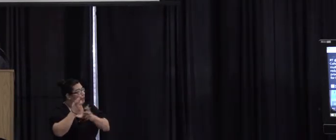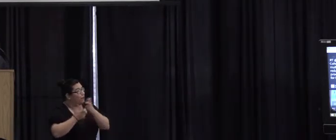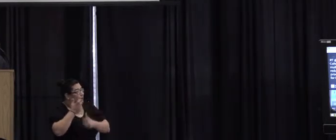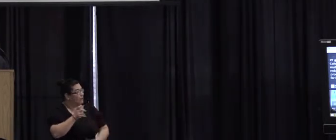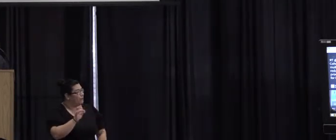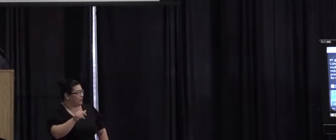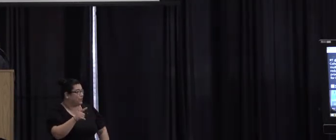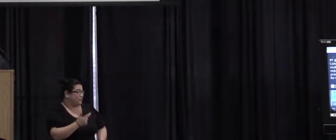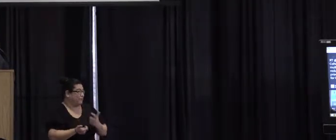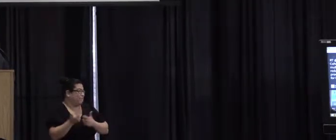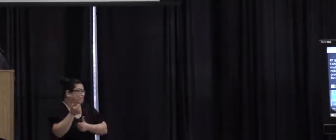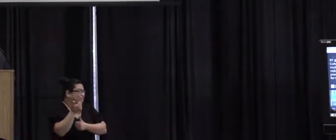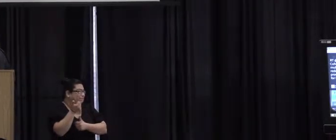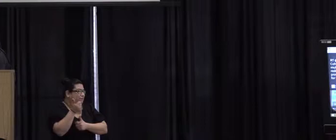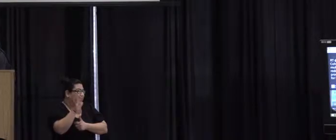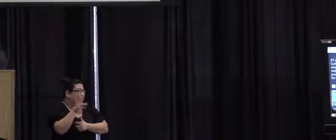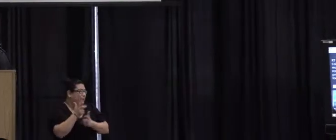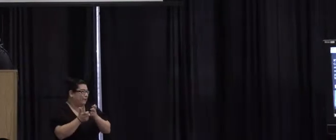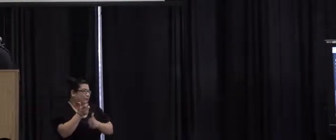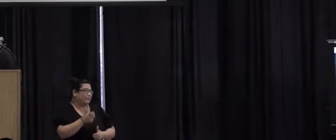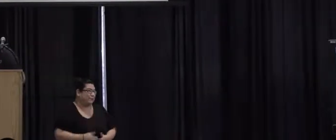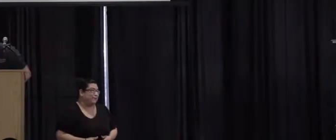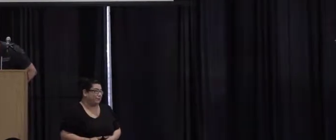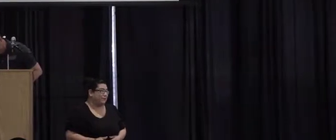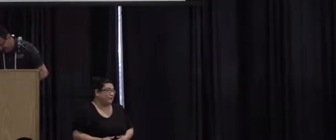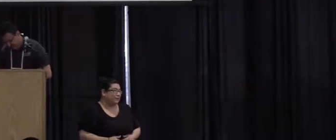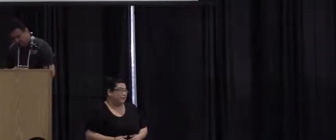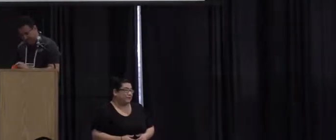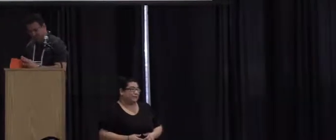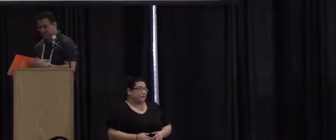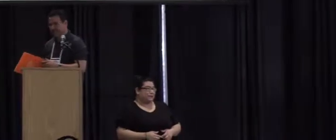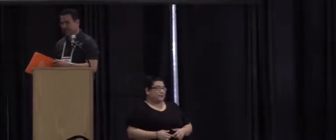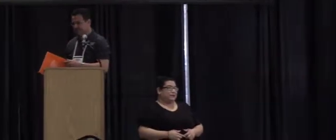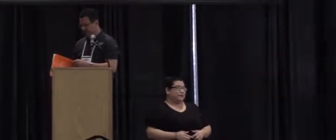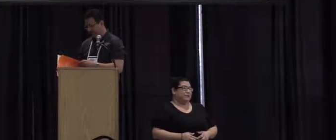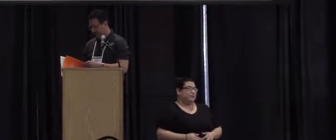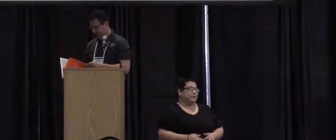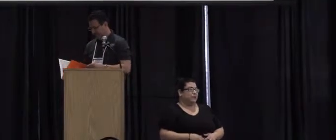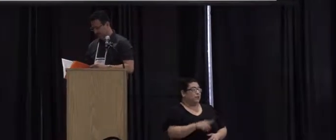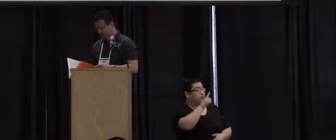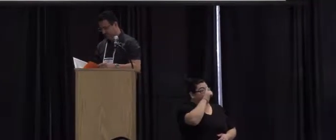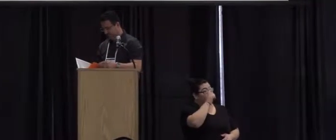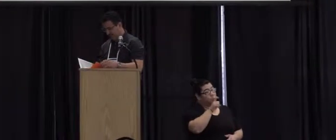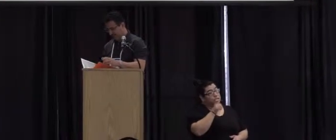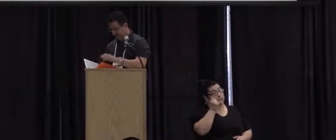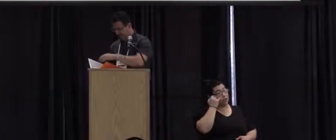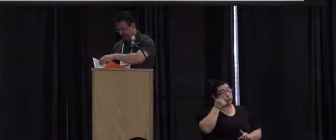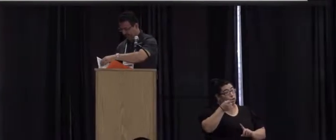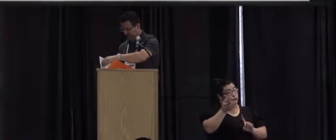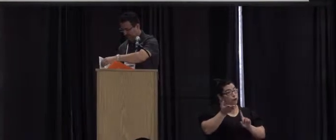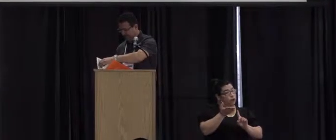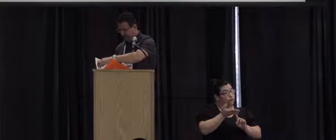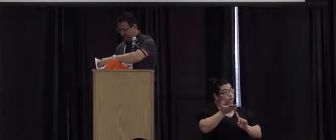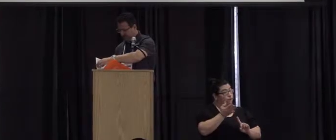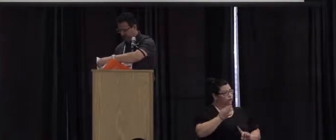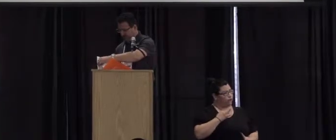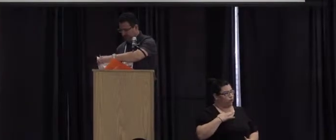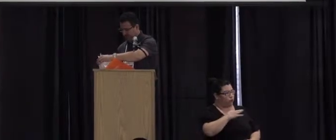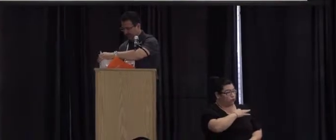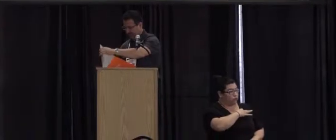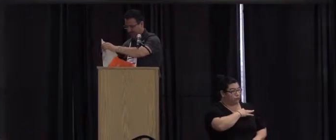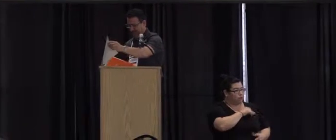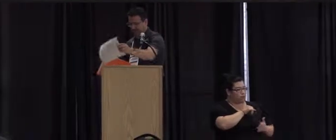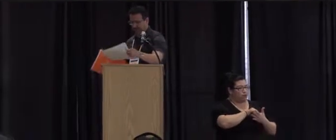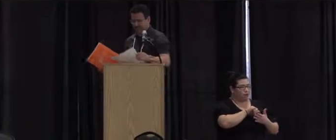that? I said, because if you convince the faculty